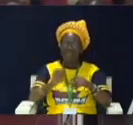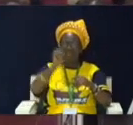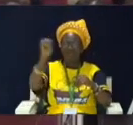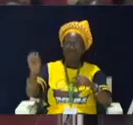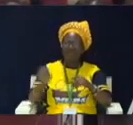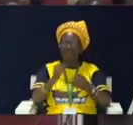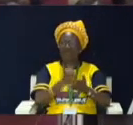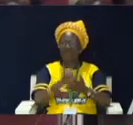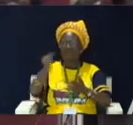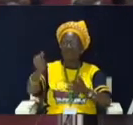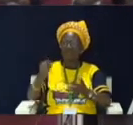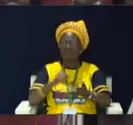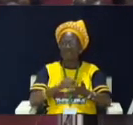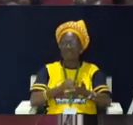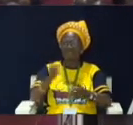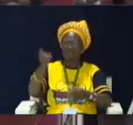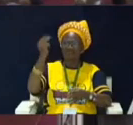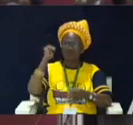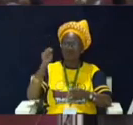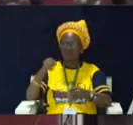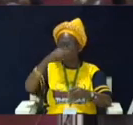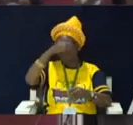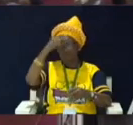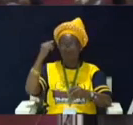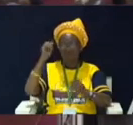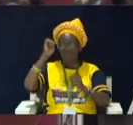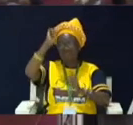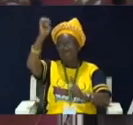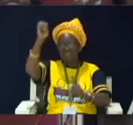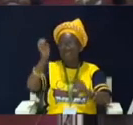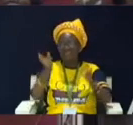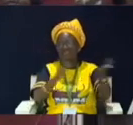It was because he died